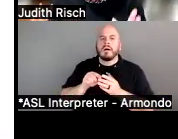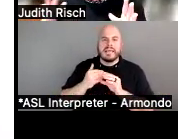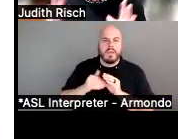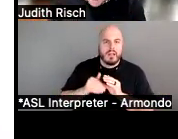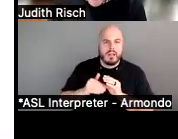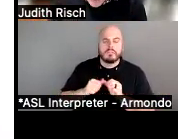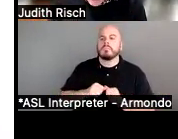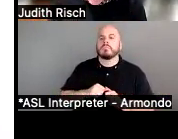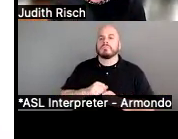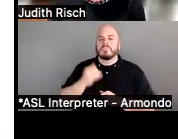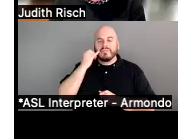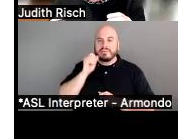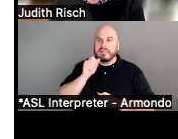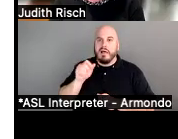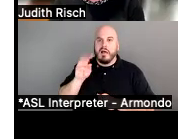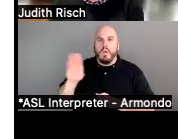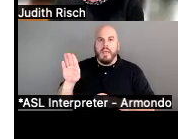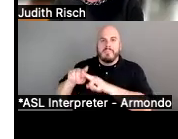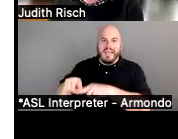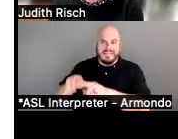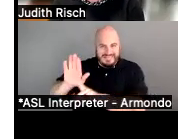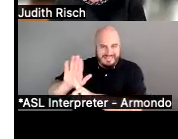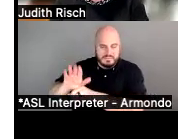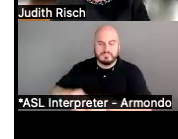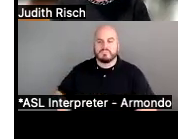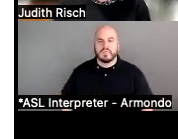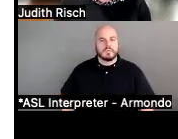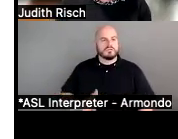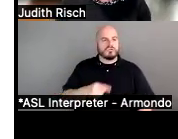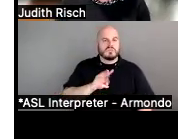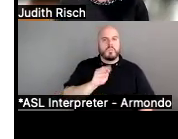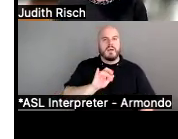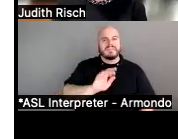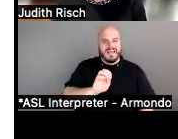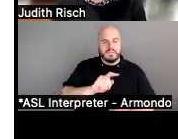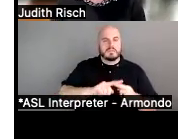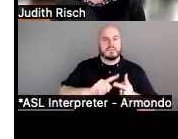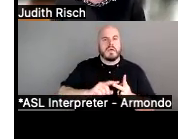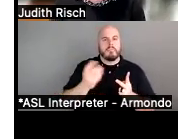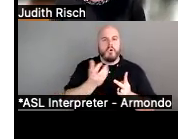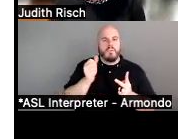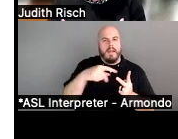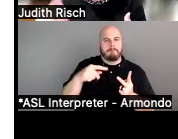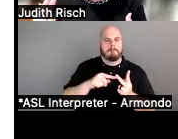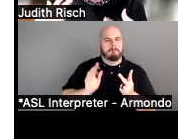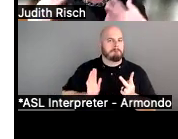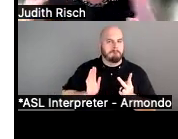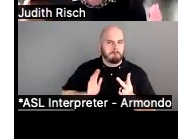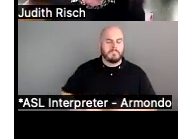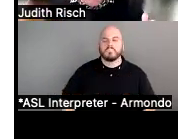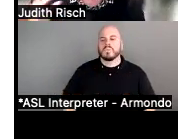email if it's not web-based. It's just websites and mobile applications. So if we talk about